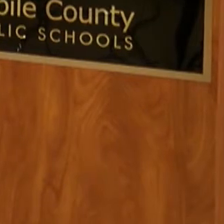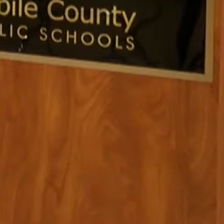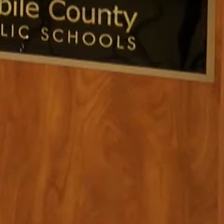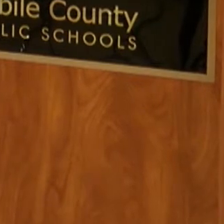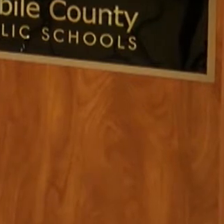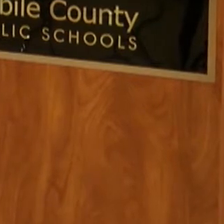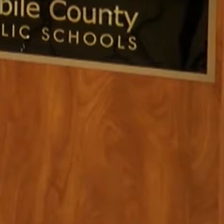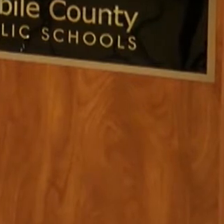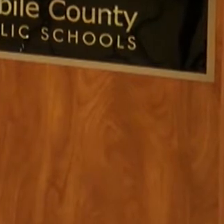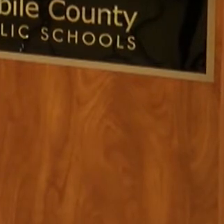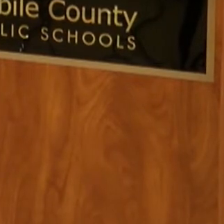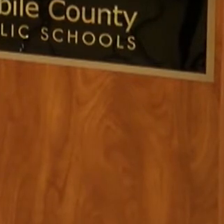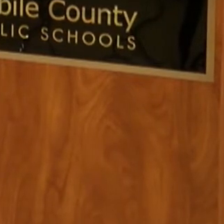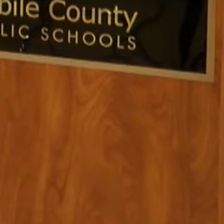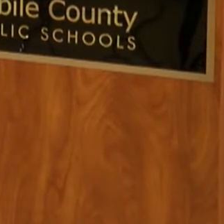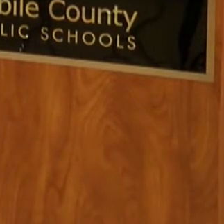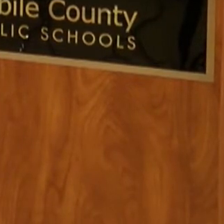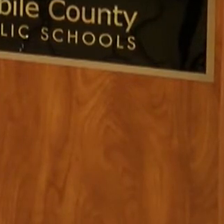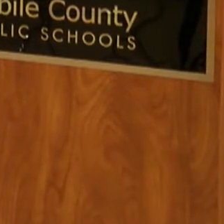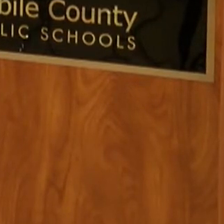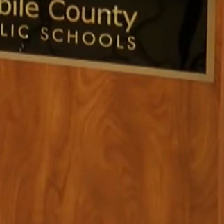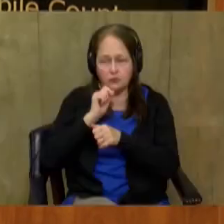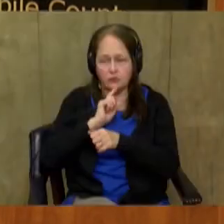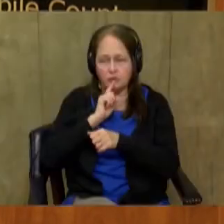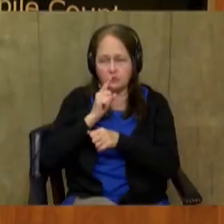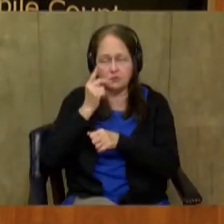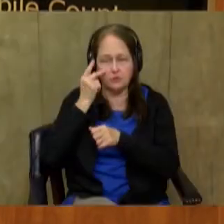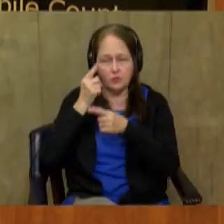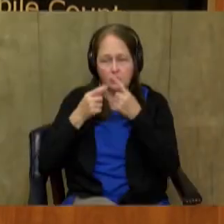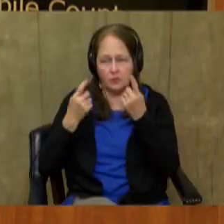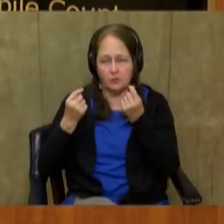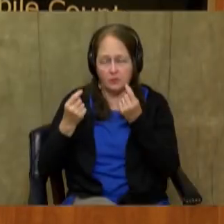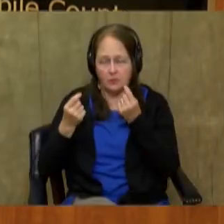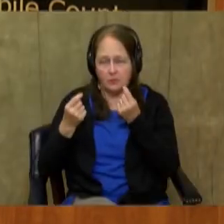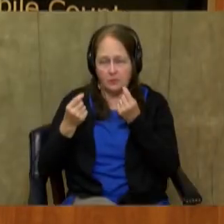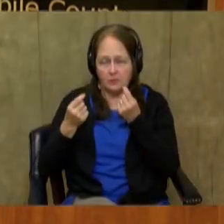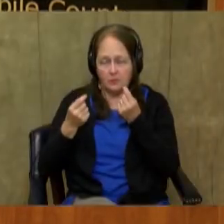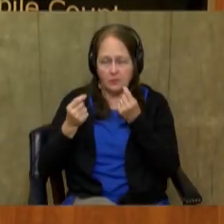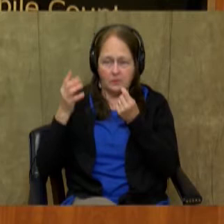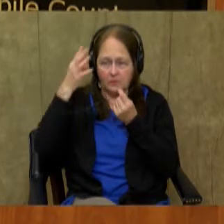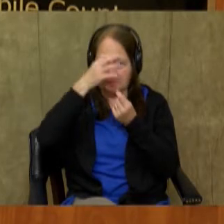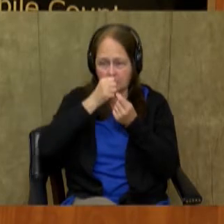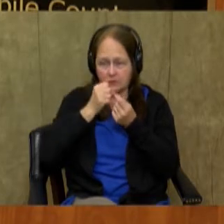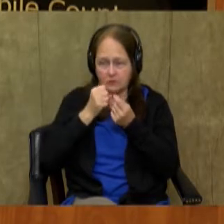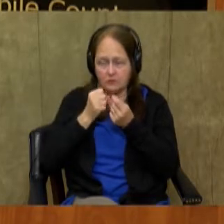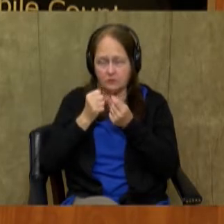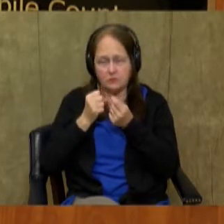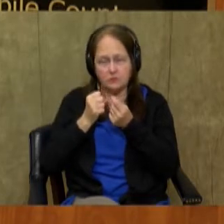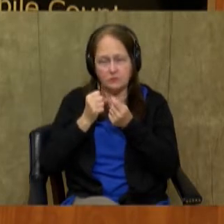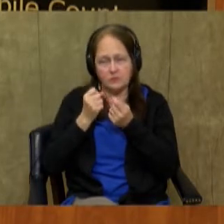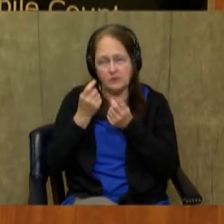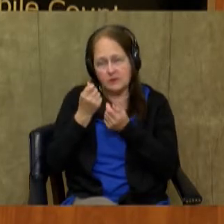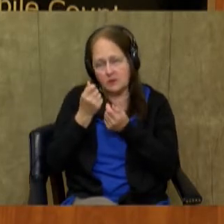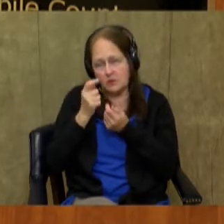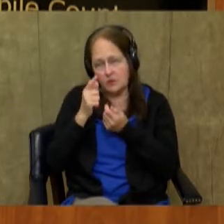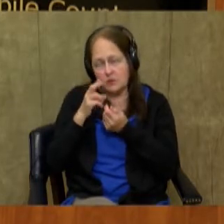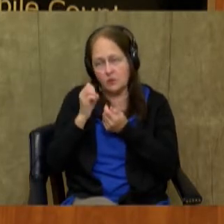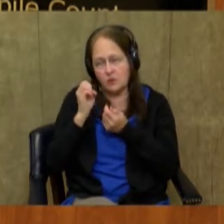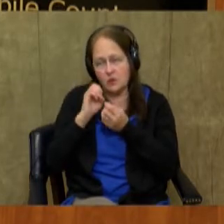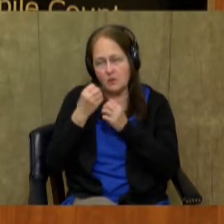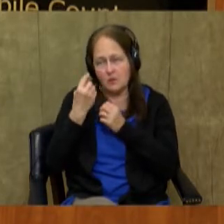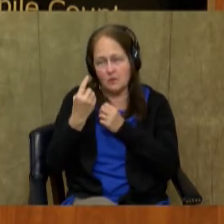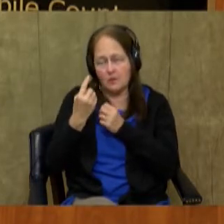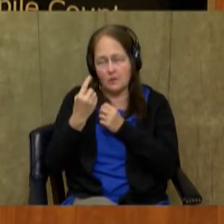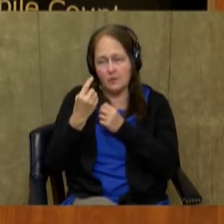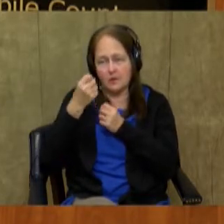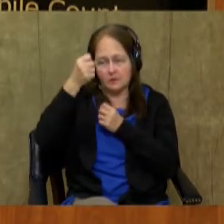wouldn't blame you if you're not quite sure of the name, but let's see what we can do. So let's try to guess it in as few clues as possible. Clue number one, it's